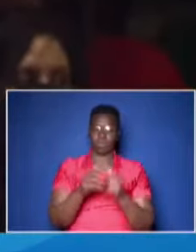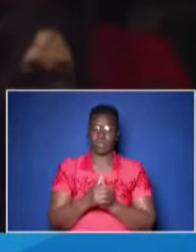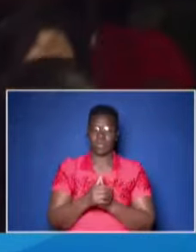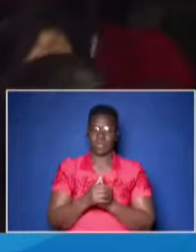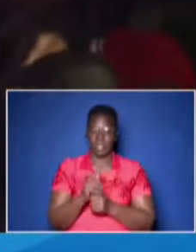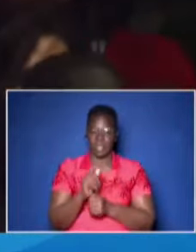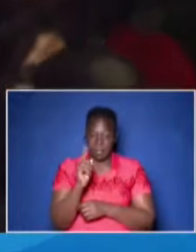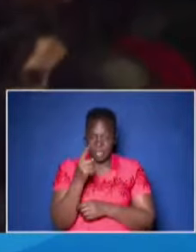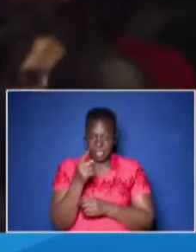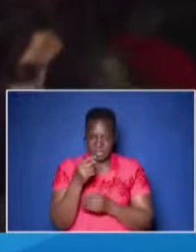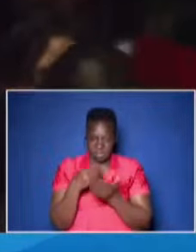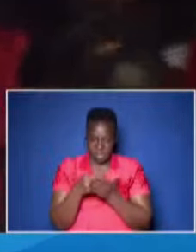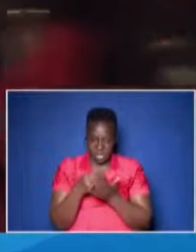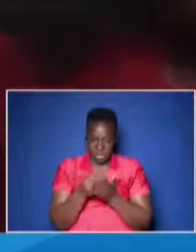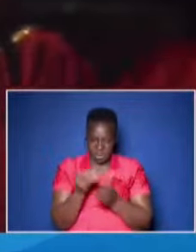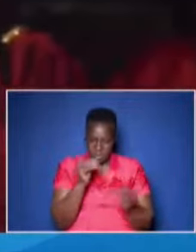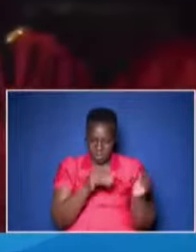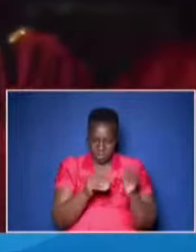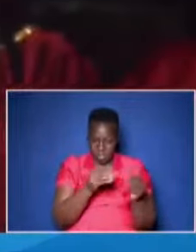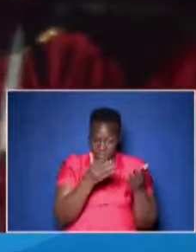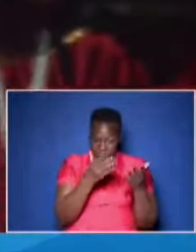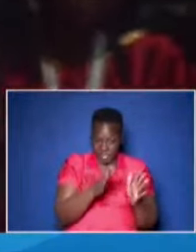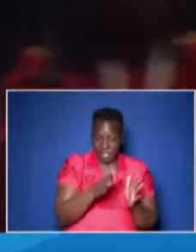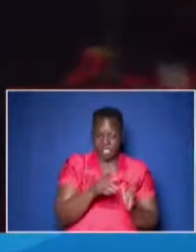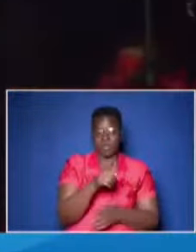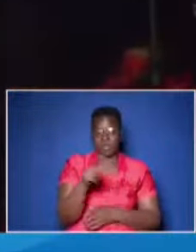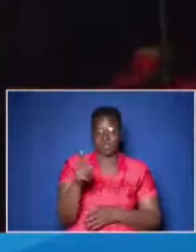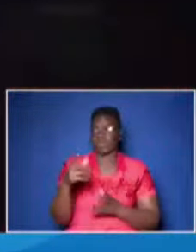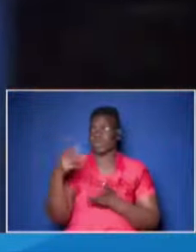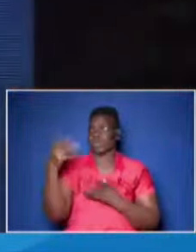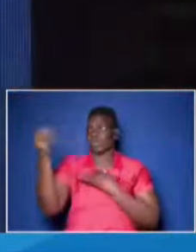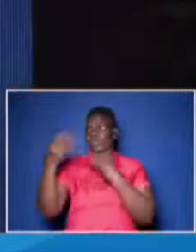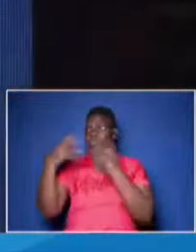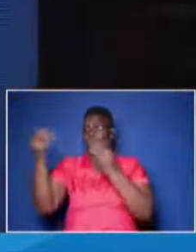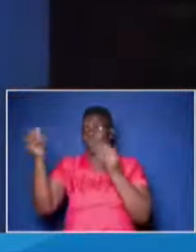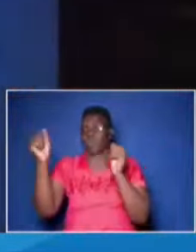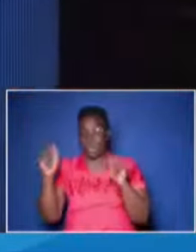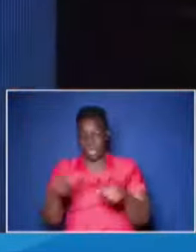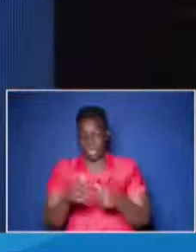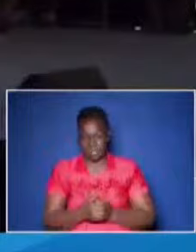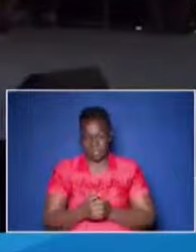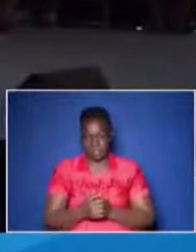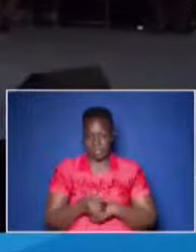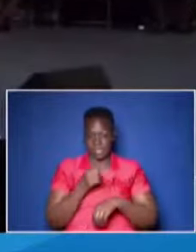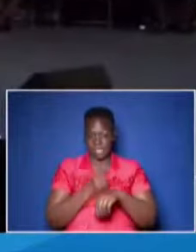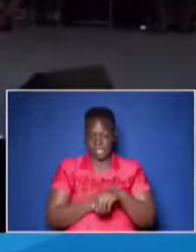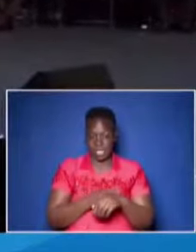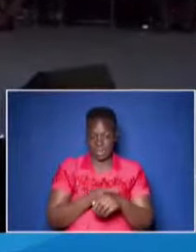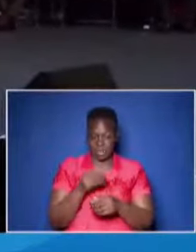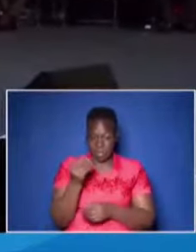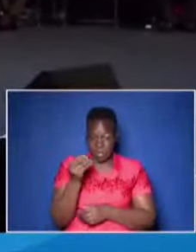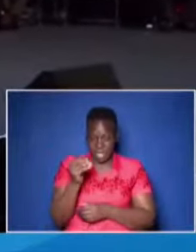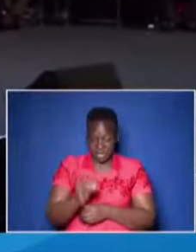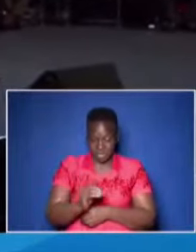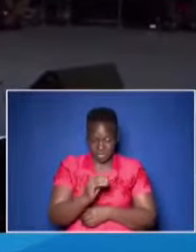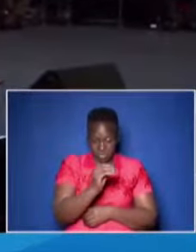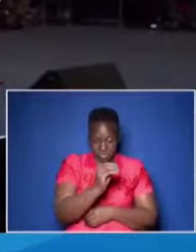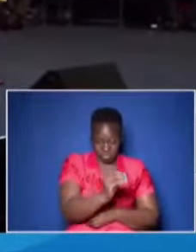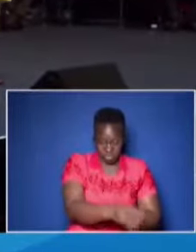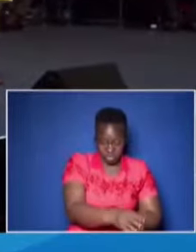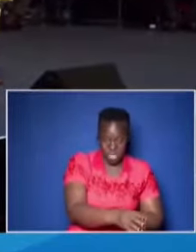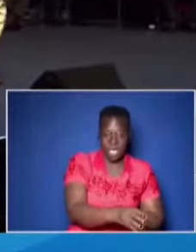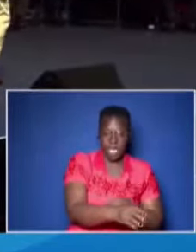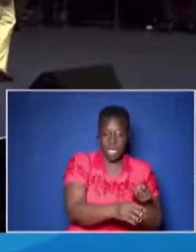when you put your seed in say thank you Lord no more debt thank